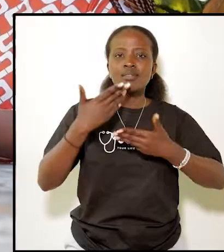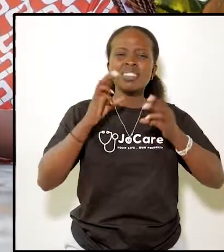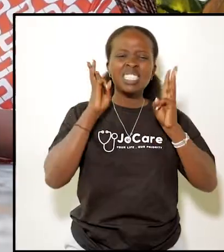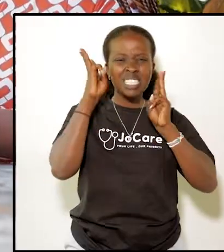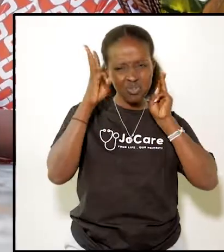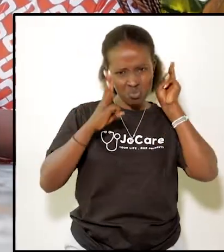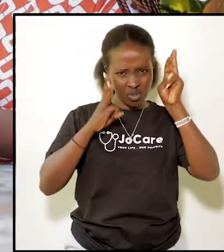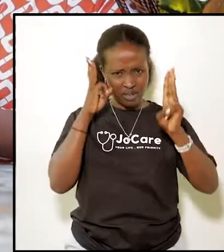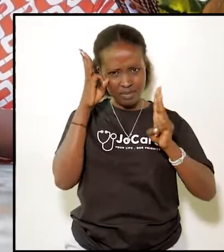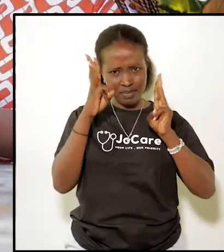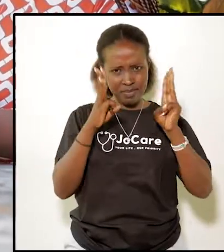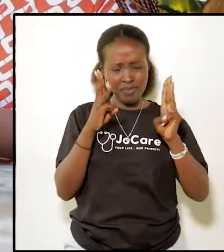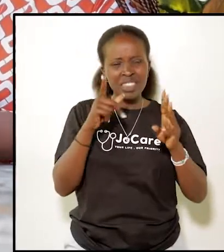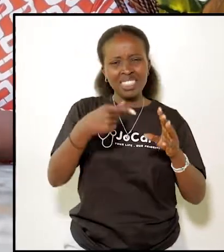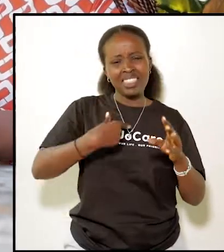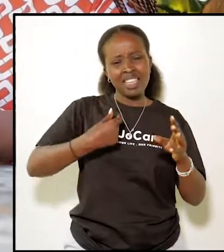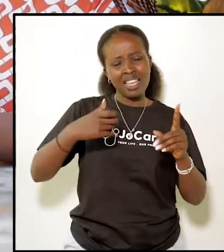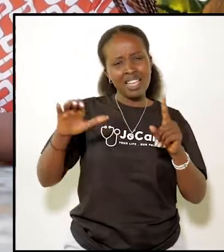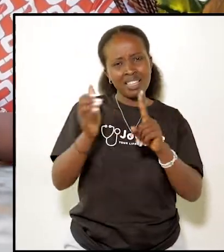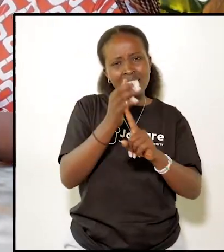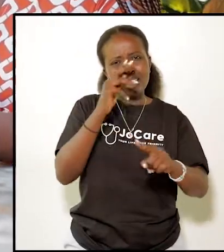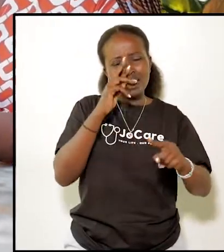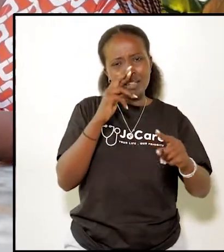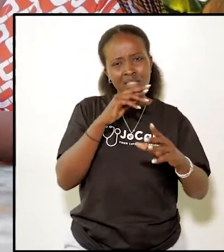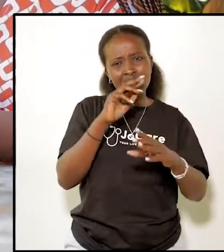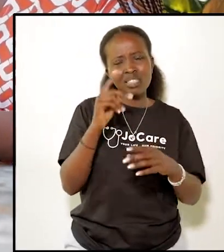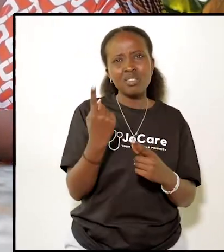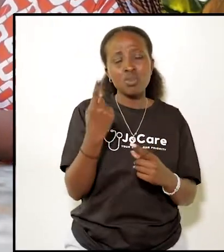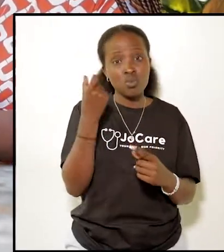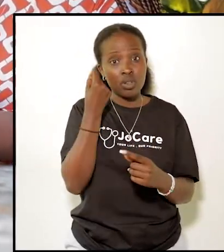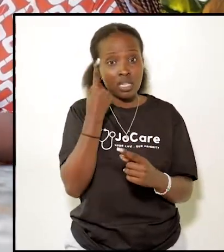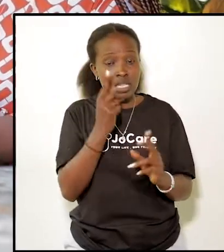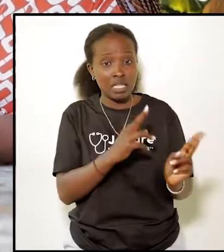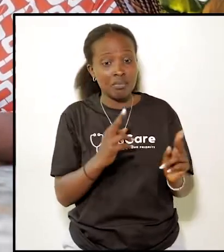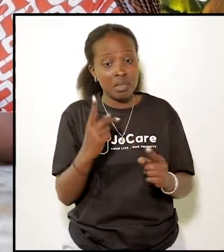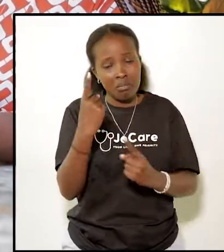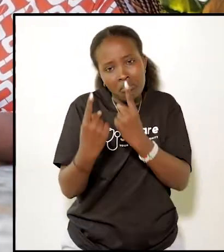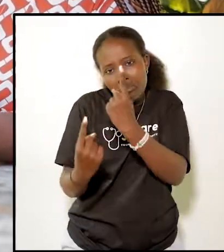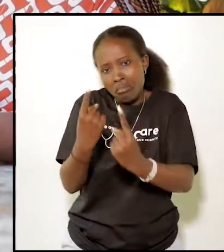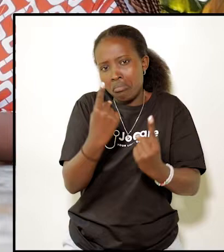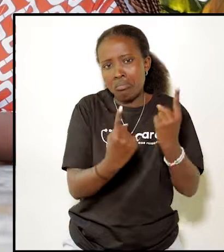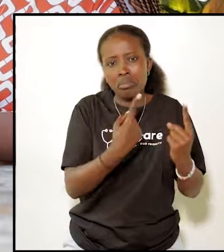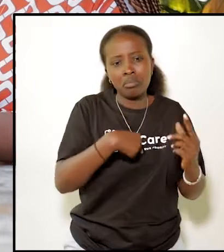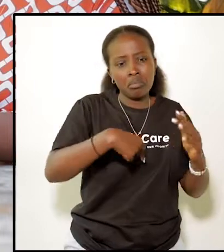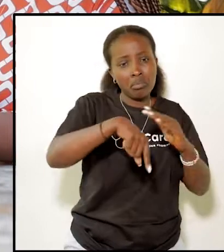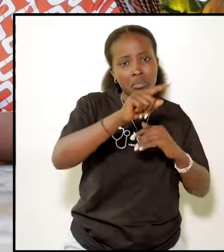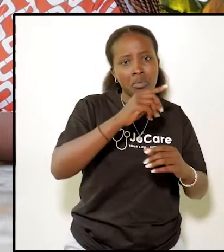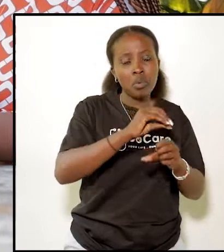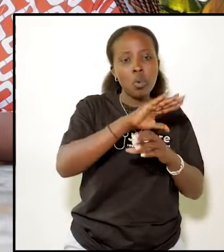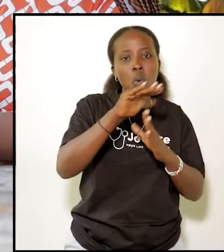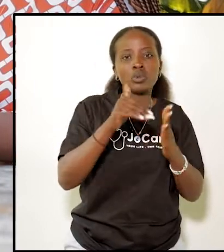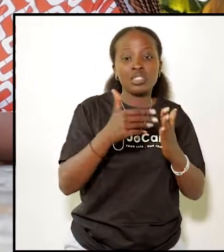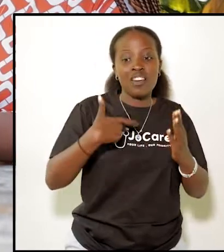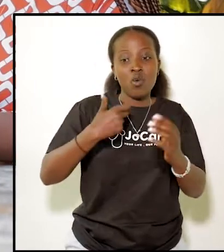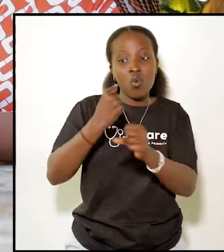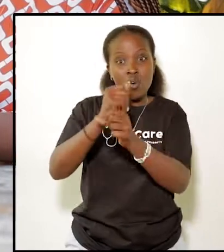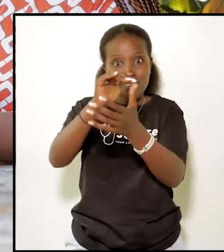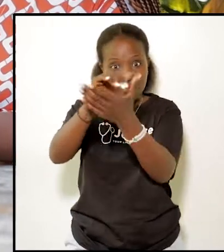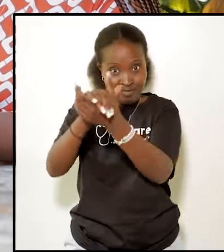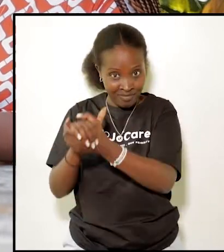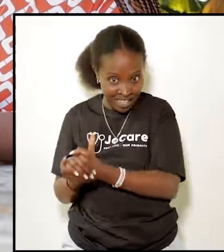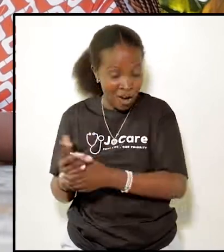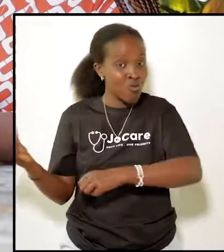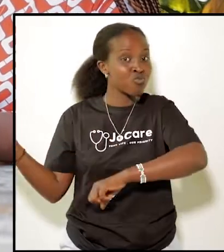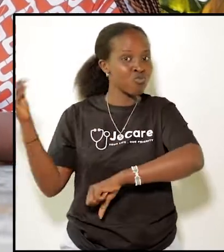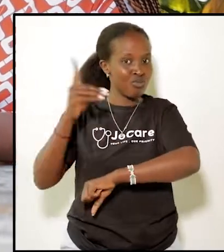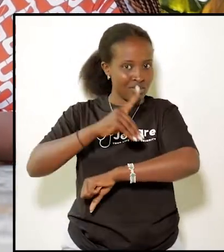stress. Yes. And there is something when they call, you know that some people, when they are on his marriage, on